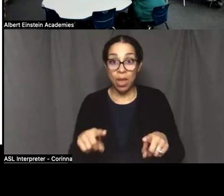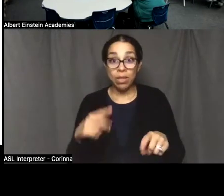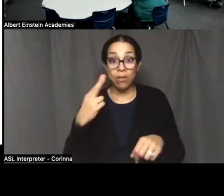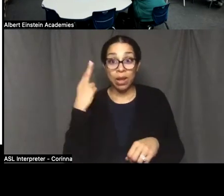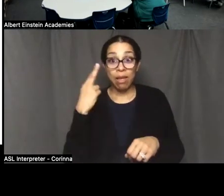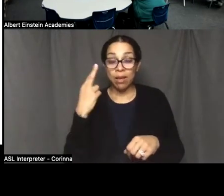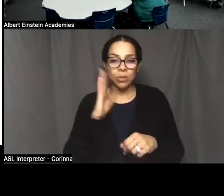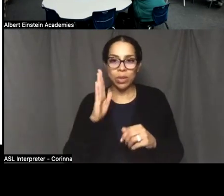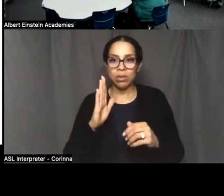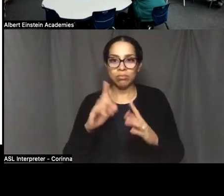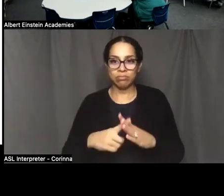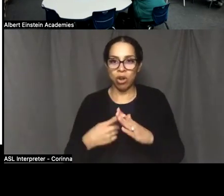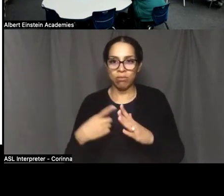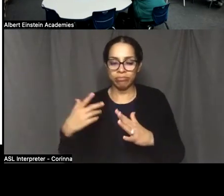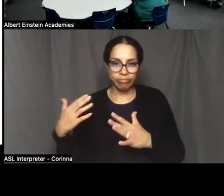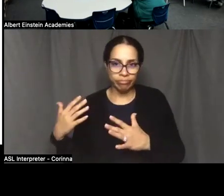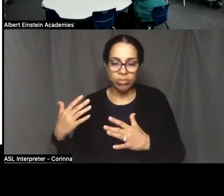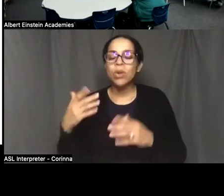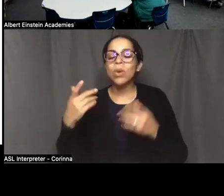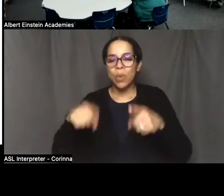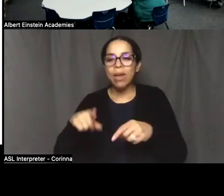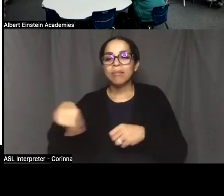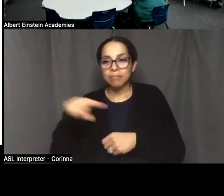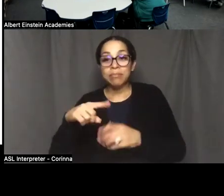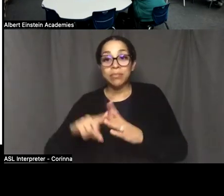But sometimes it takes them a while to get this piece.